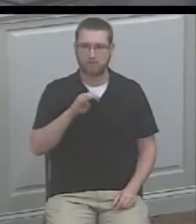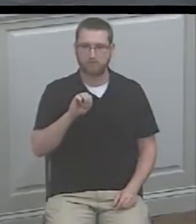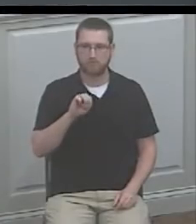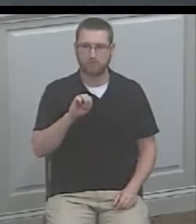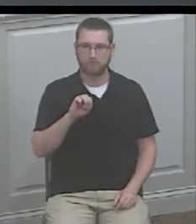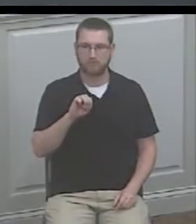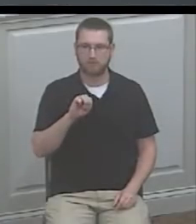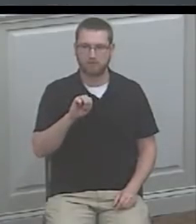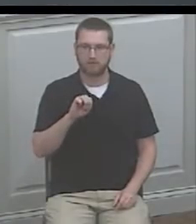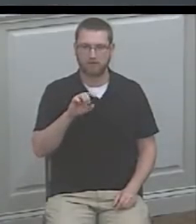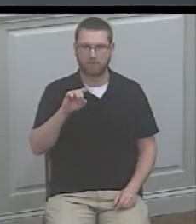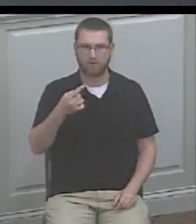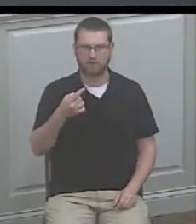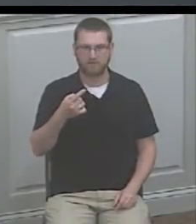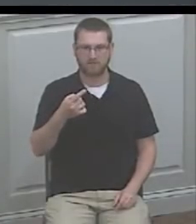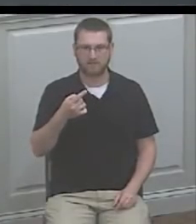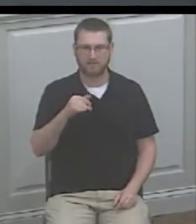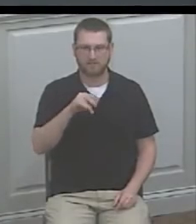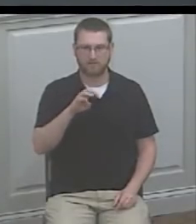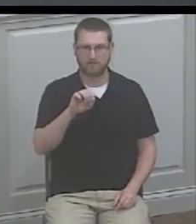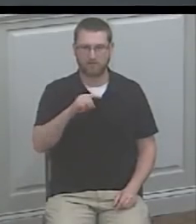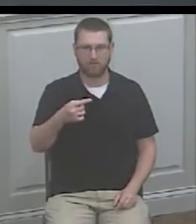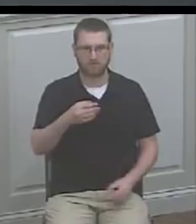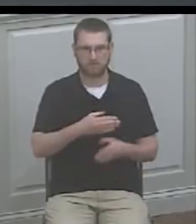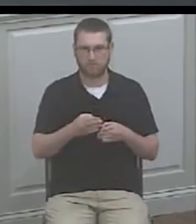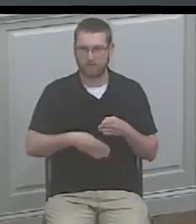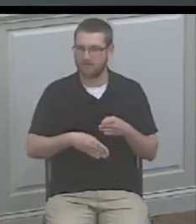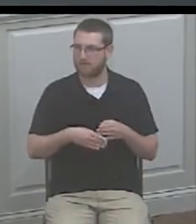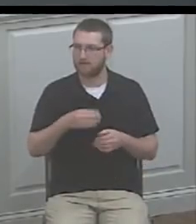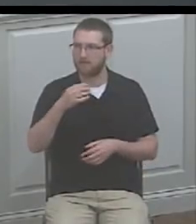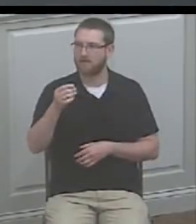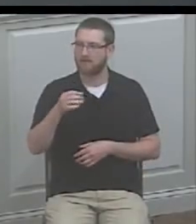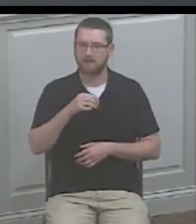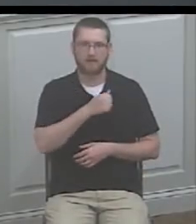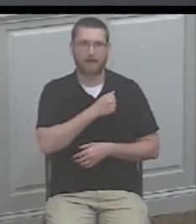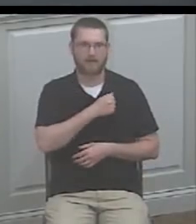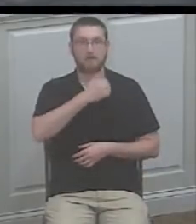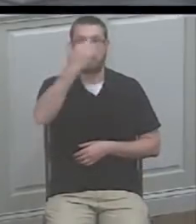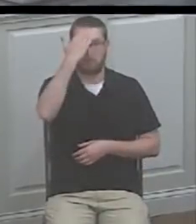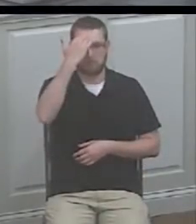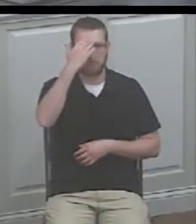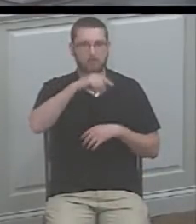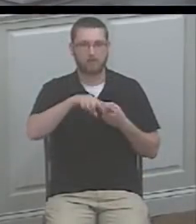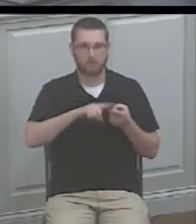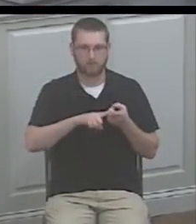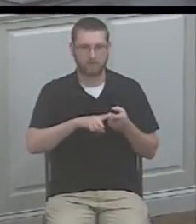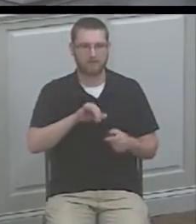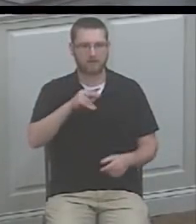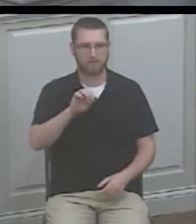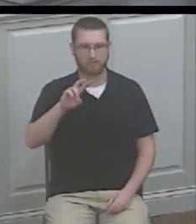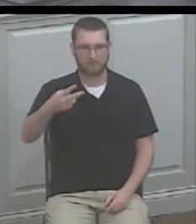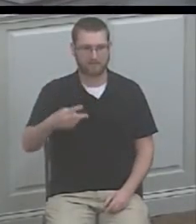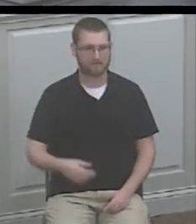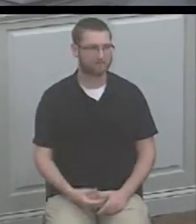June 1st, brass band weekend. Doesn't everybody know when brass band is? I know, but I just want, you know. Sure Friday is the knows. First, Saturday is the second.